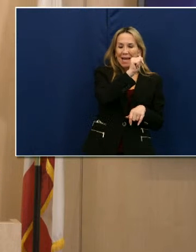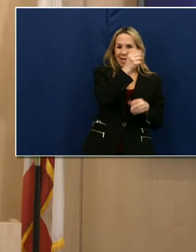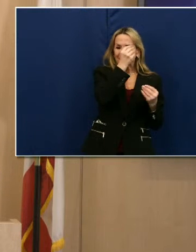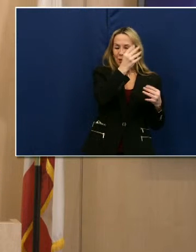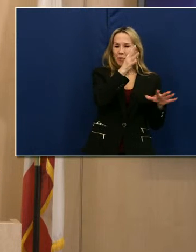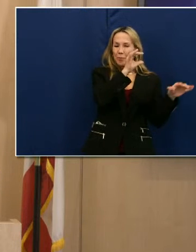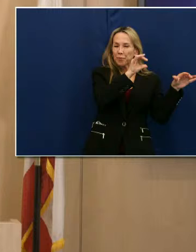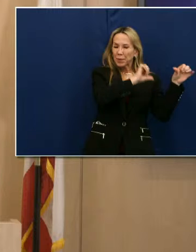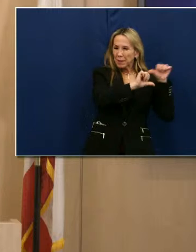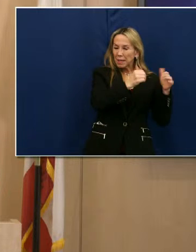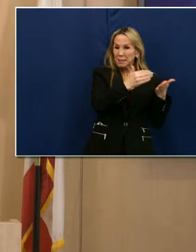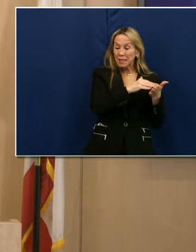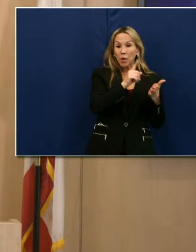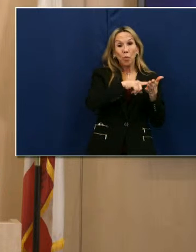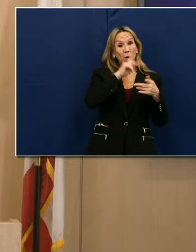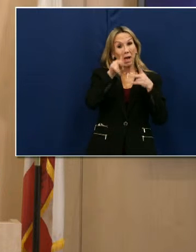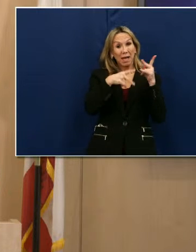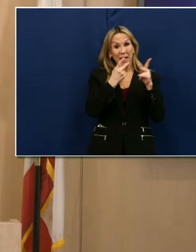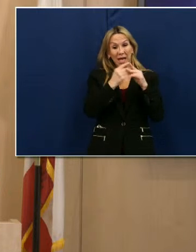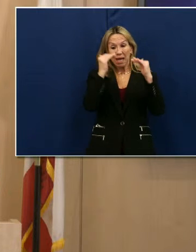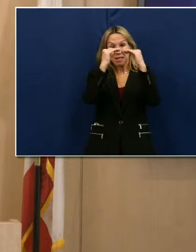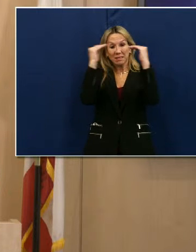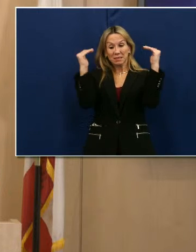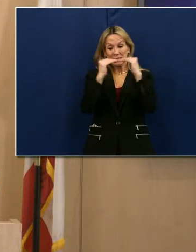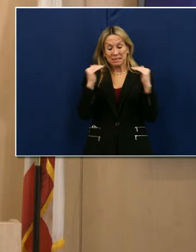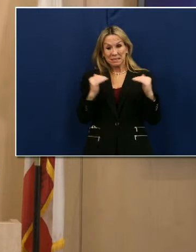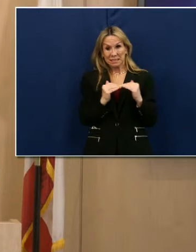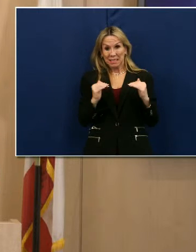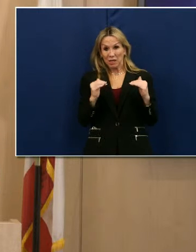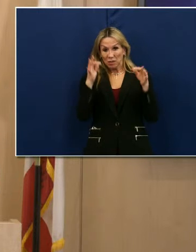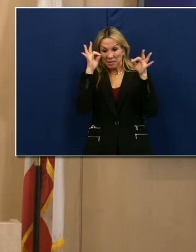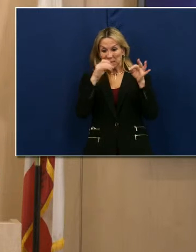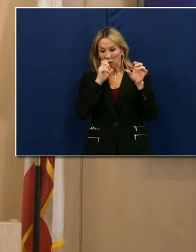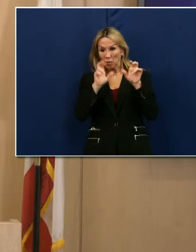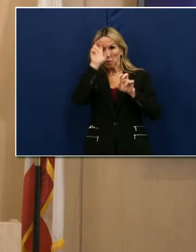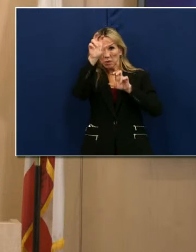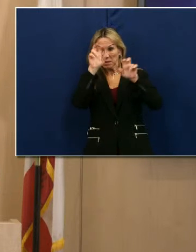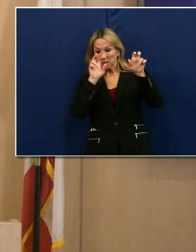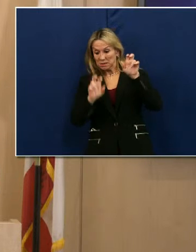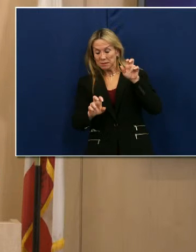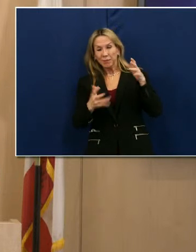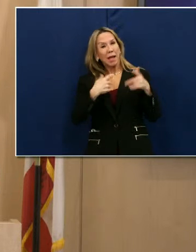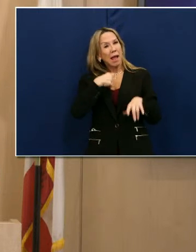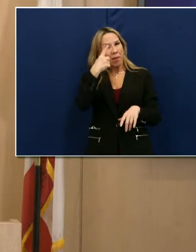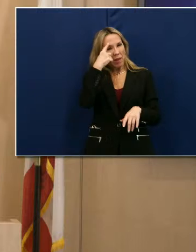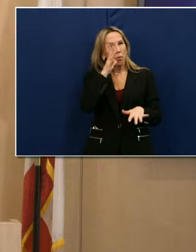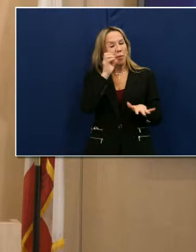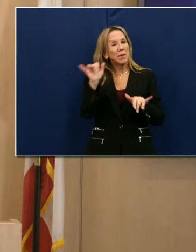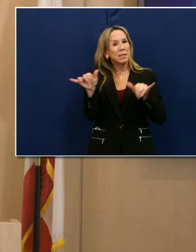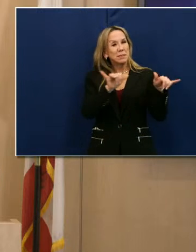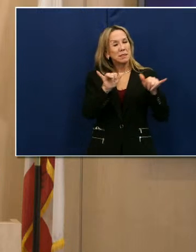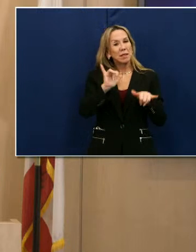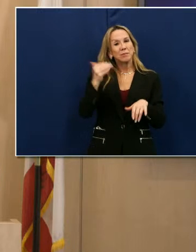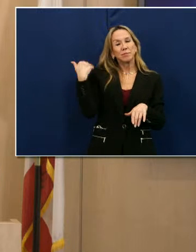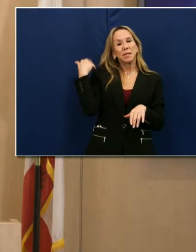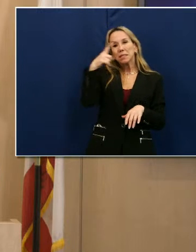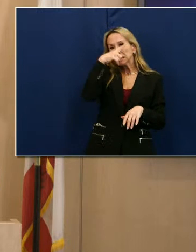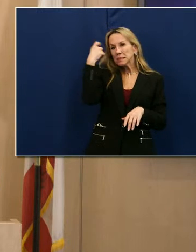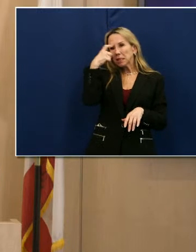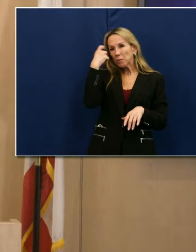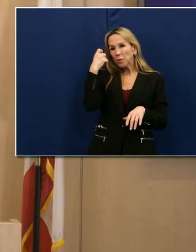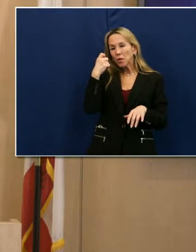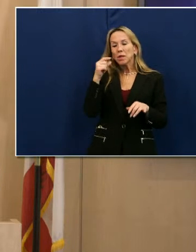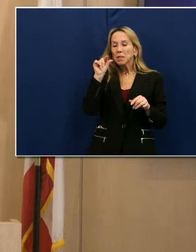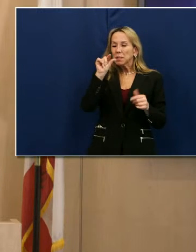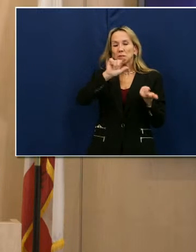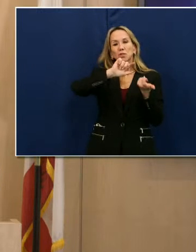of tier rationing would be. I think it's been based upon what we saw back in the summer and how it's evolved a little